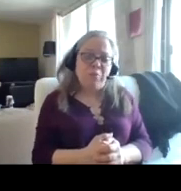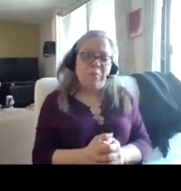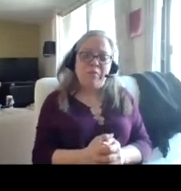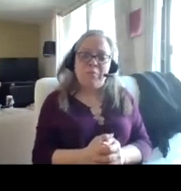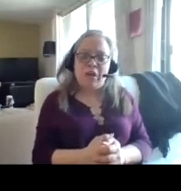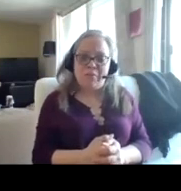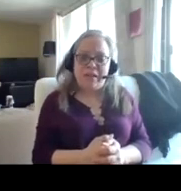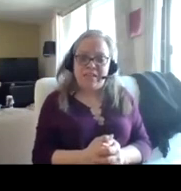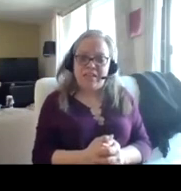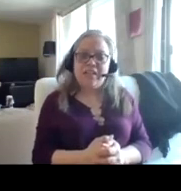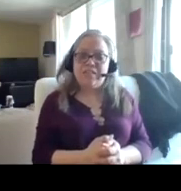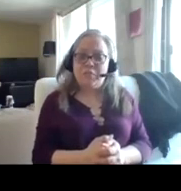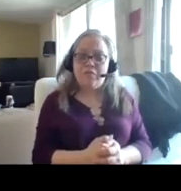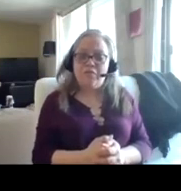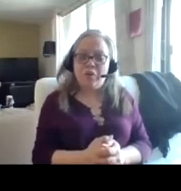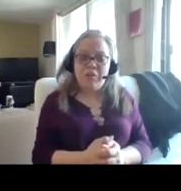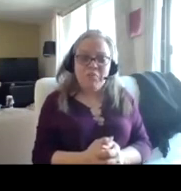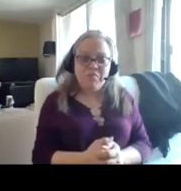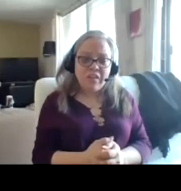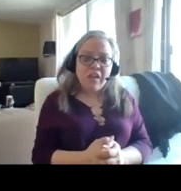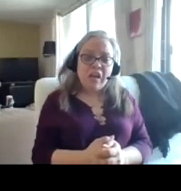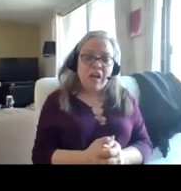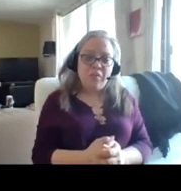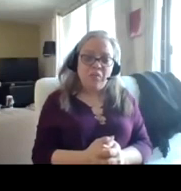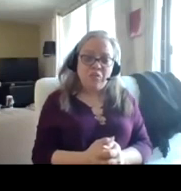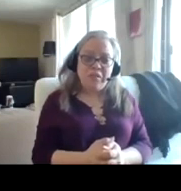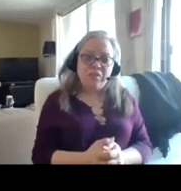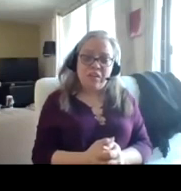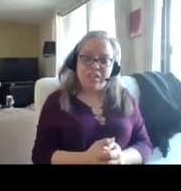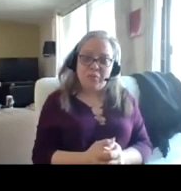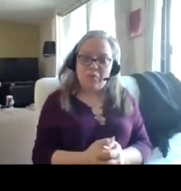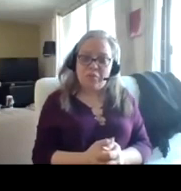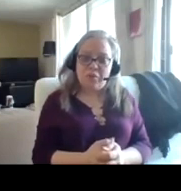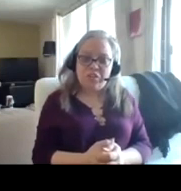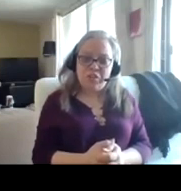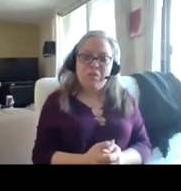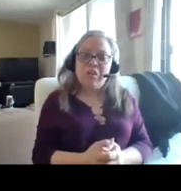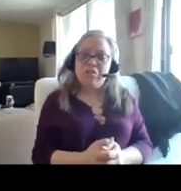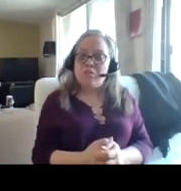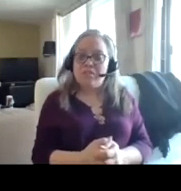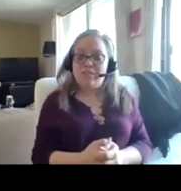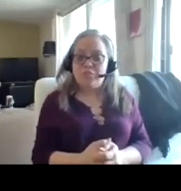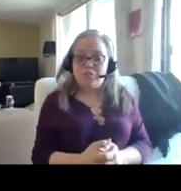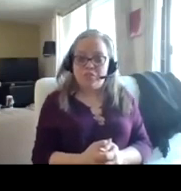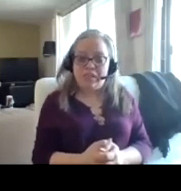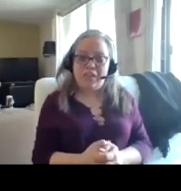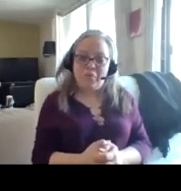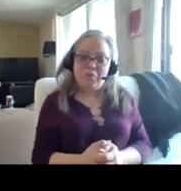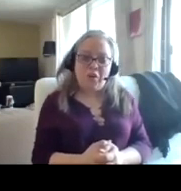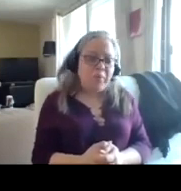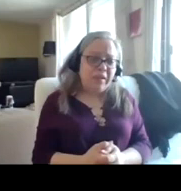for people who have a body mass index of above 40, other treatments causing immunosuppression, so those individuals